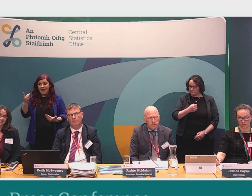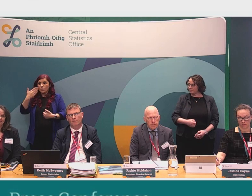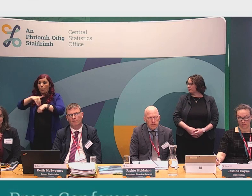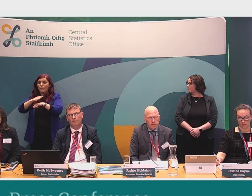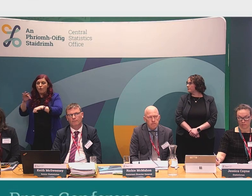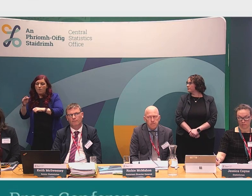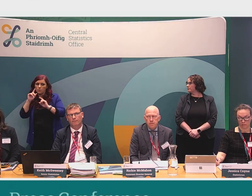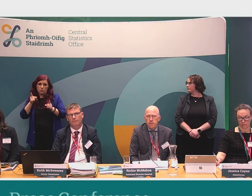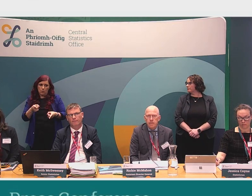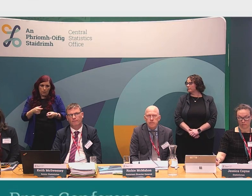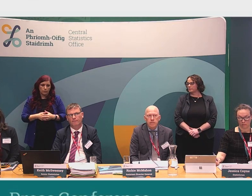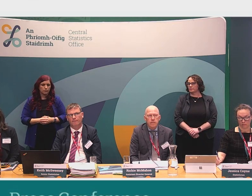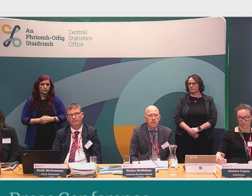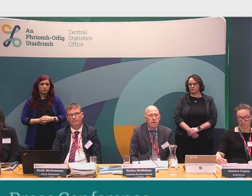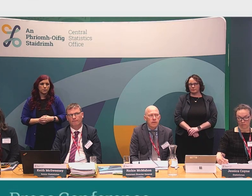that.